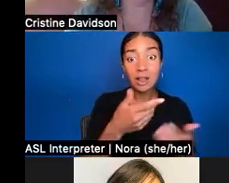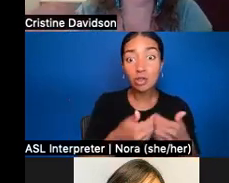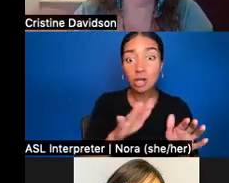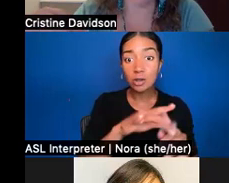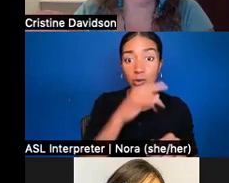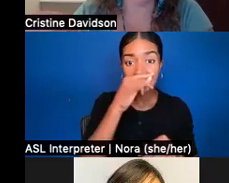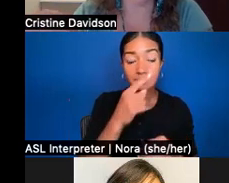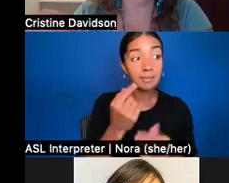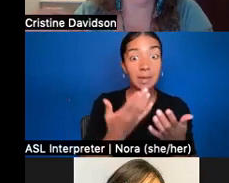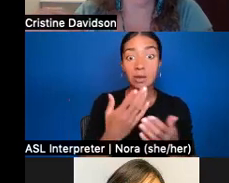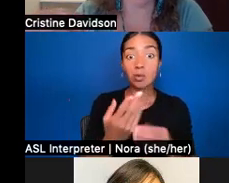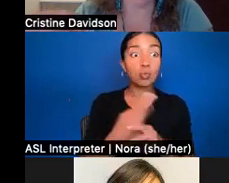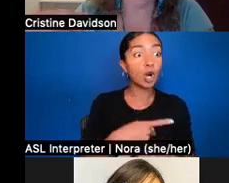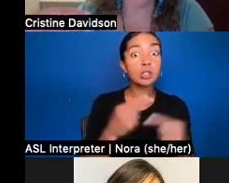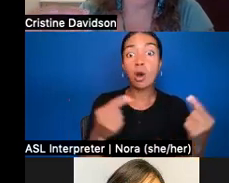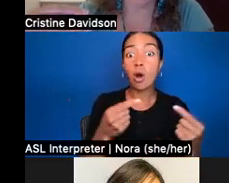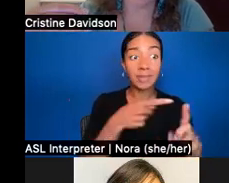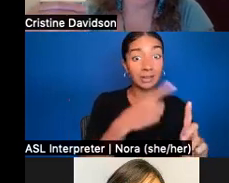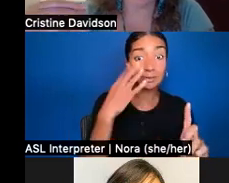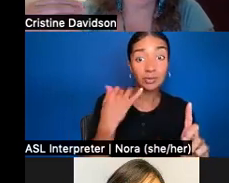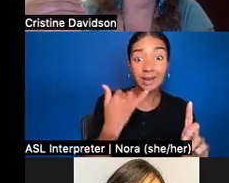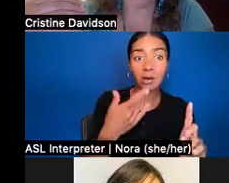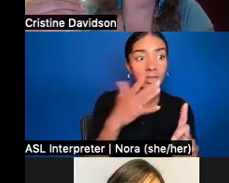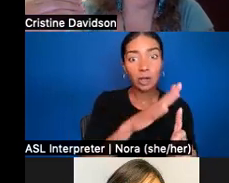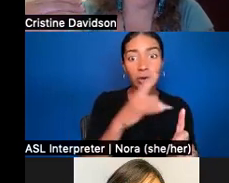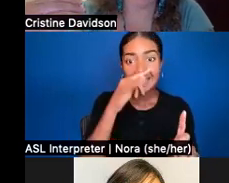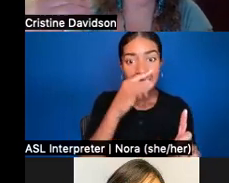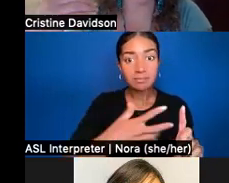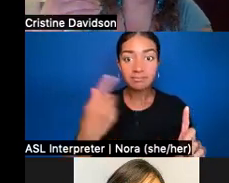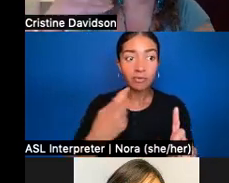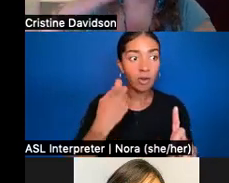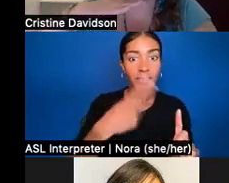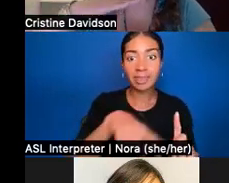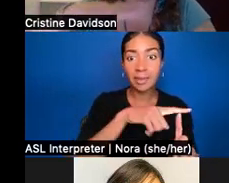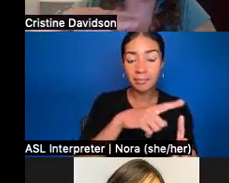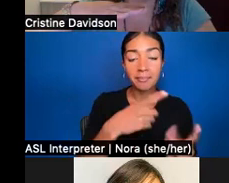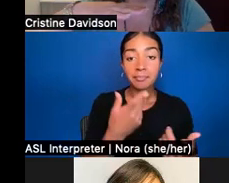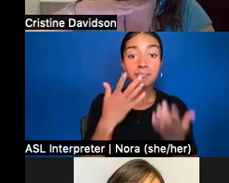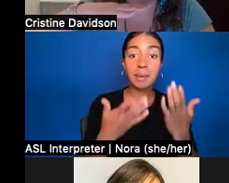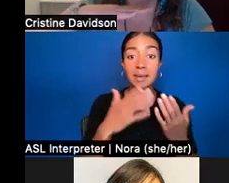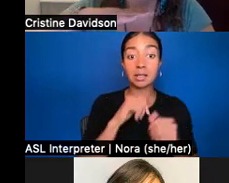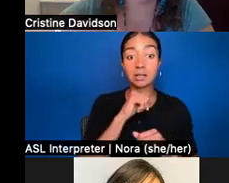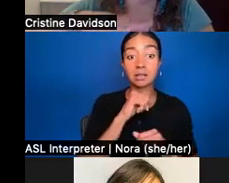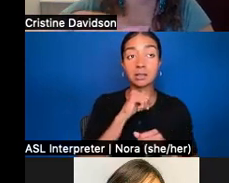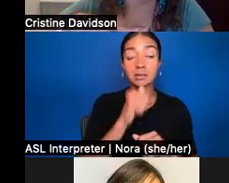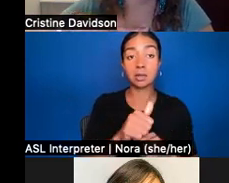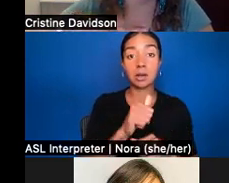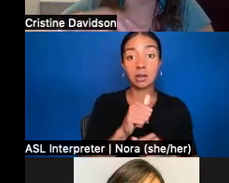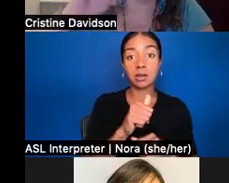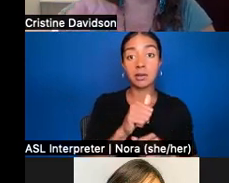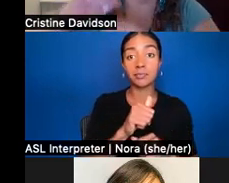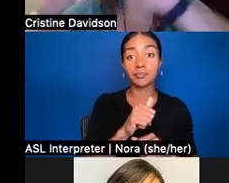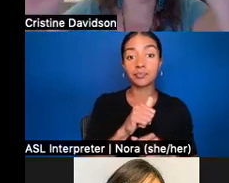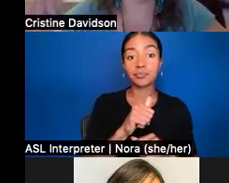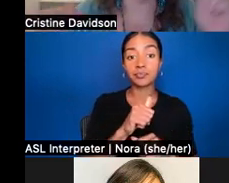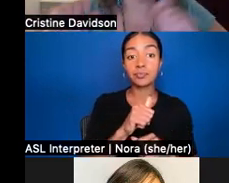It may not even be the sexual assault that is that's likely the cause of the original suffering,